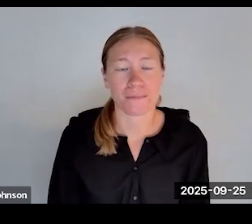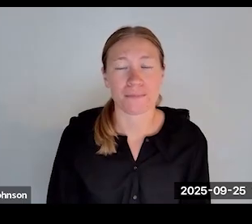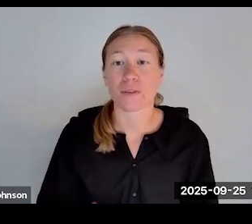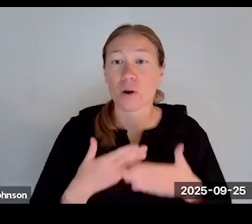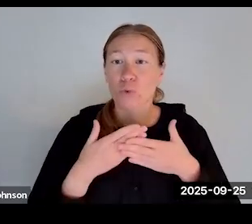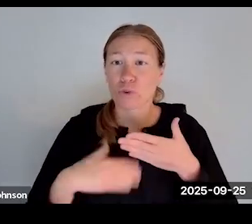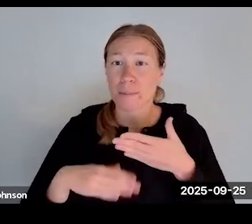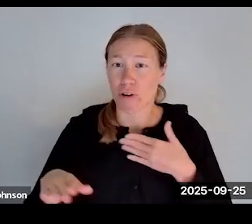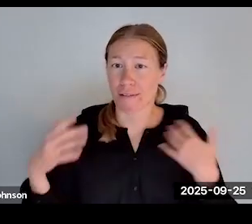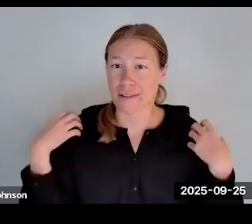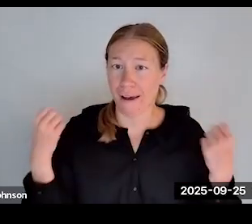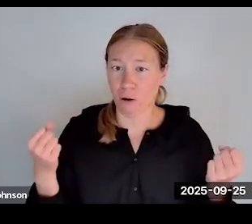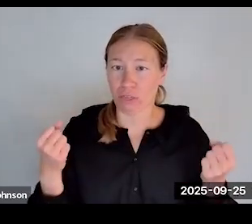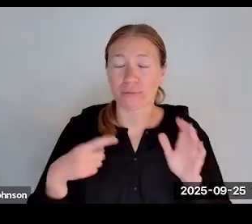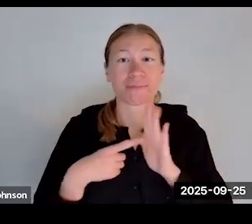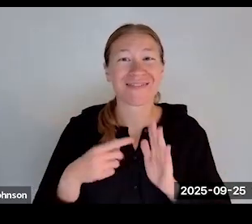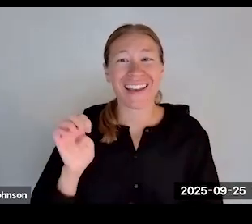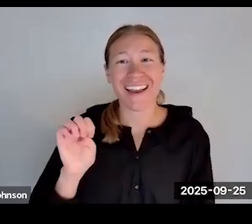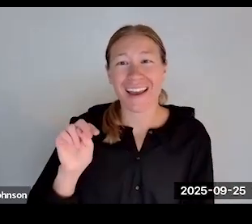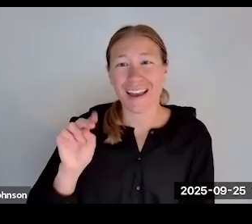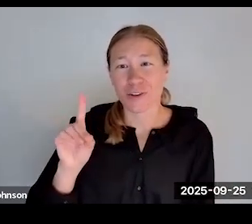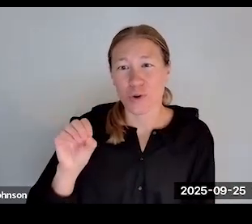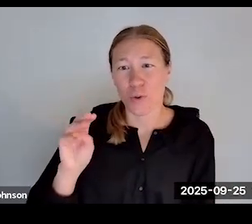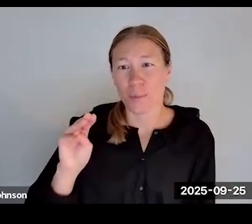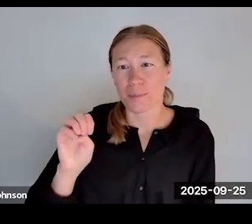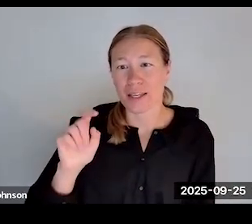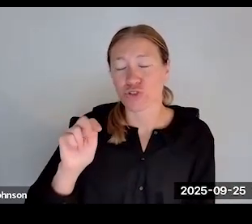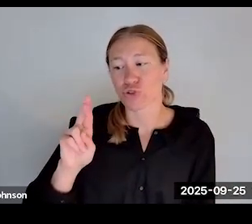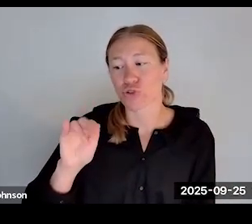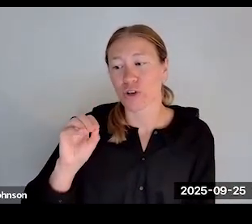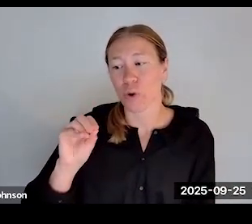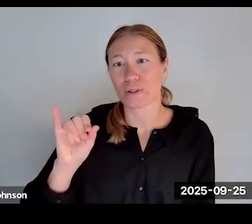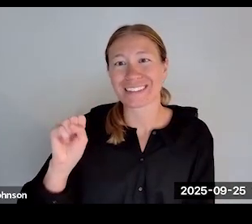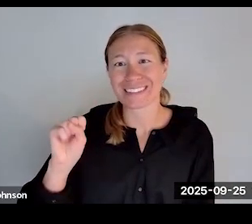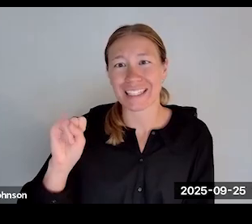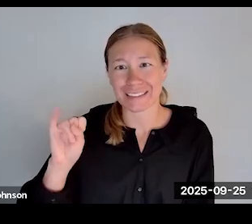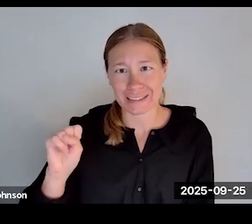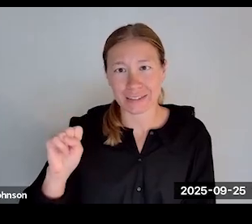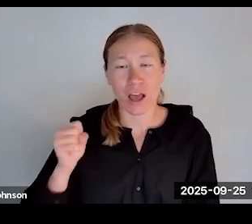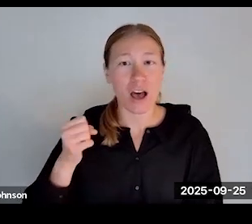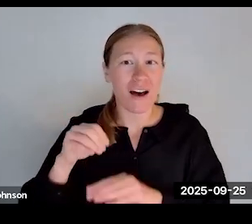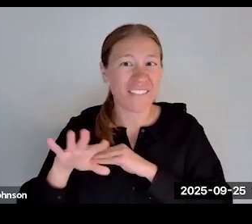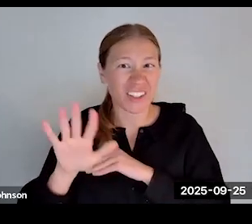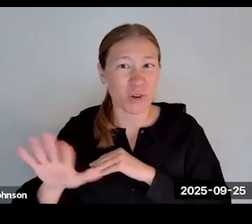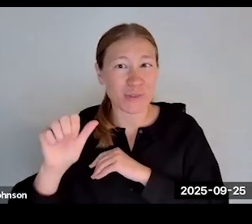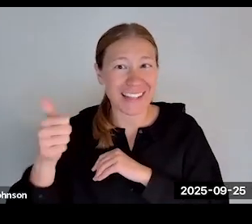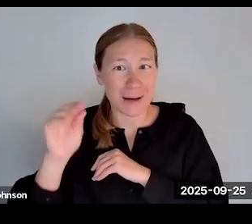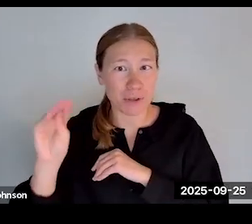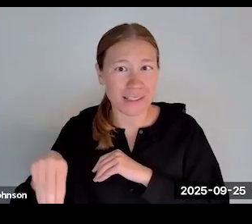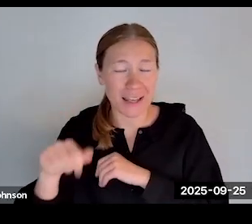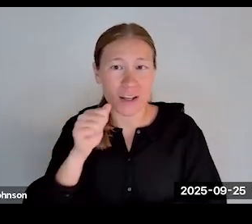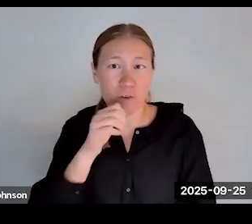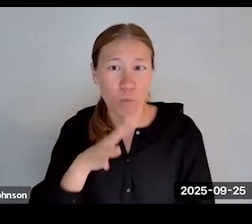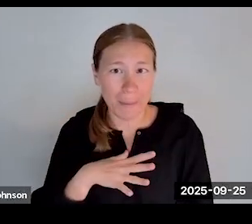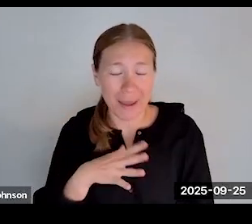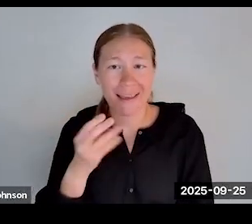Reproductive health conditions, such as endometriosis, affect about 10% of reproductive age women and girls